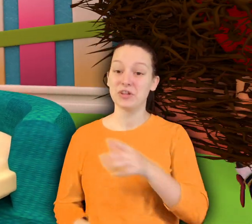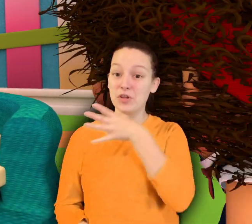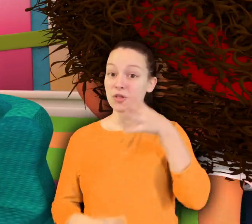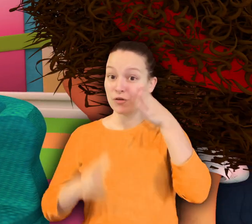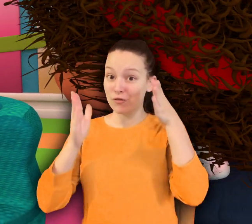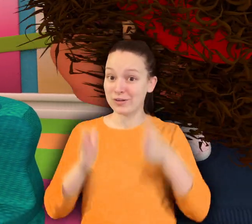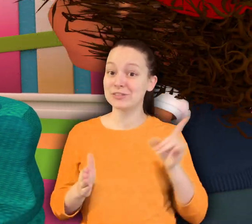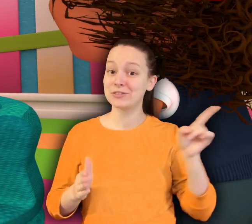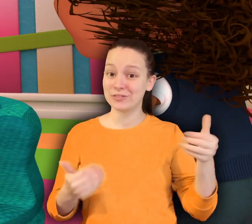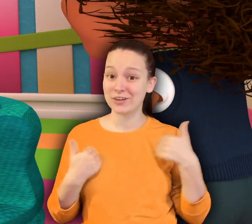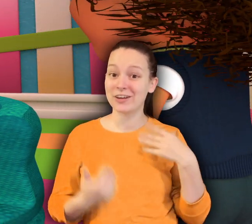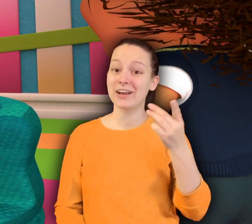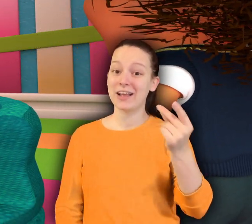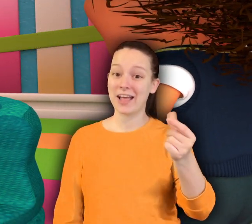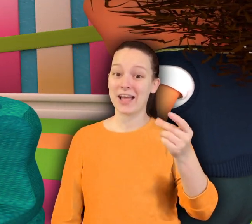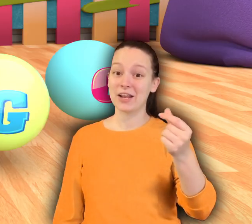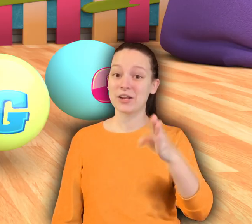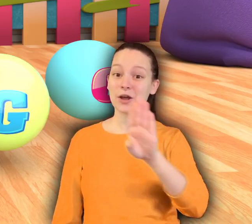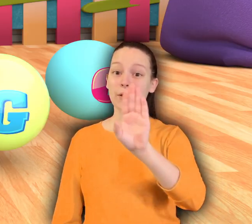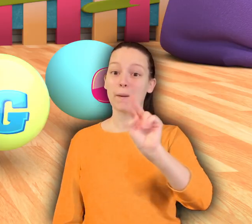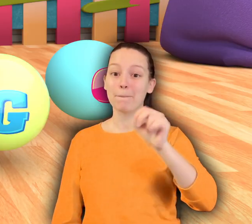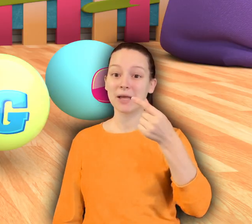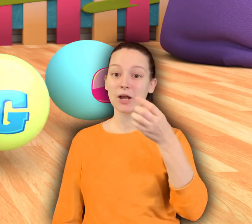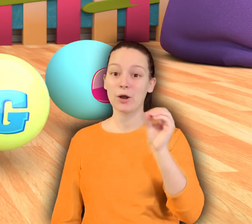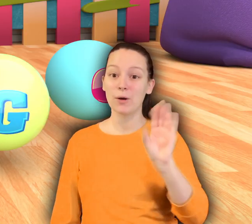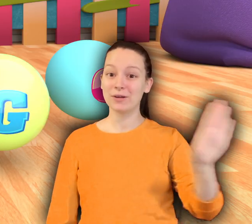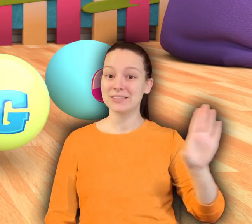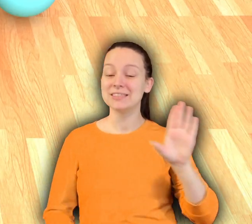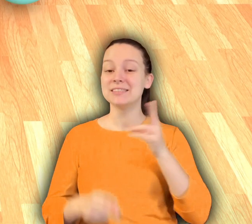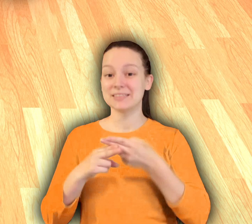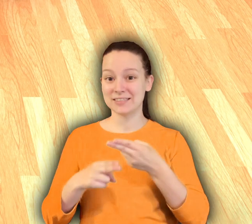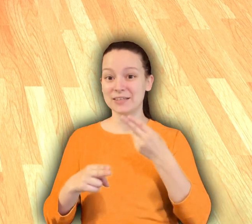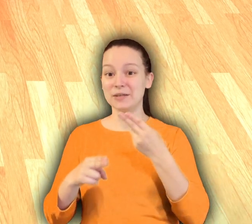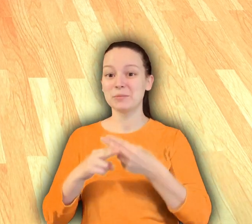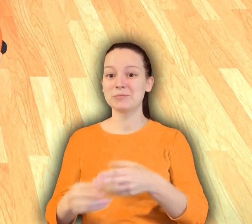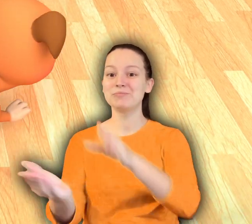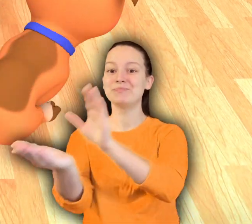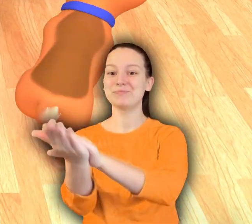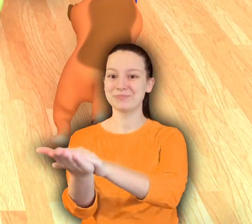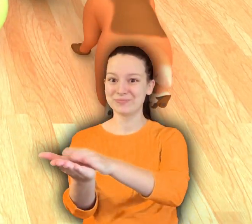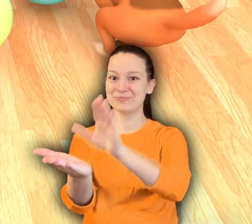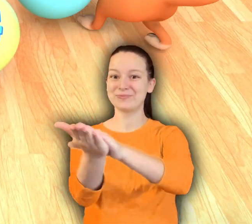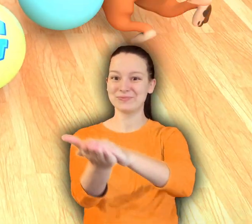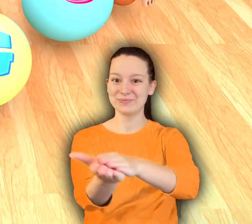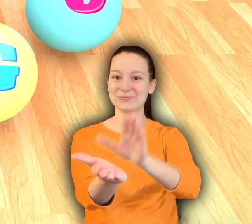There was a farmer, had a dog, and Bingo was his name, oh